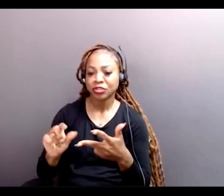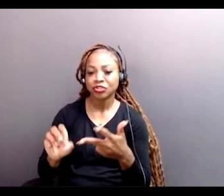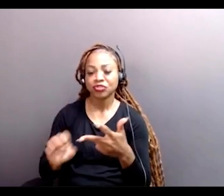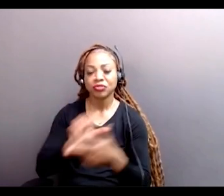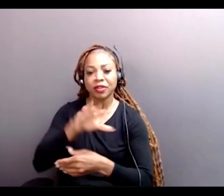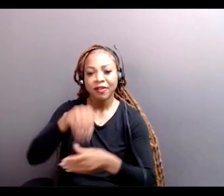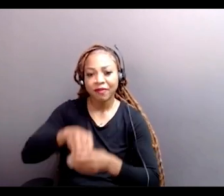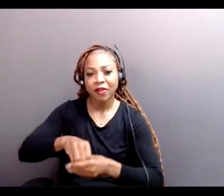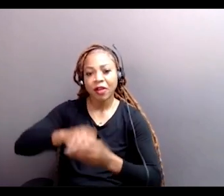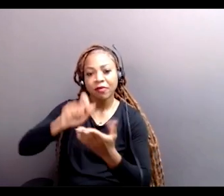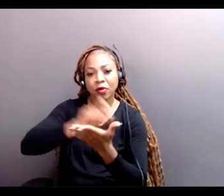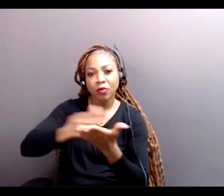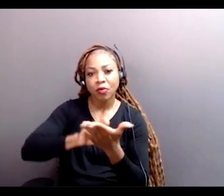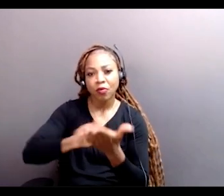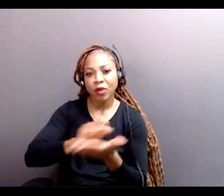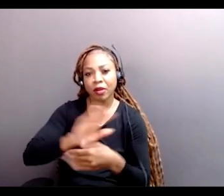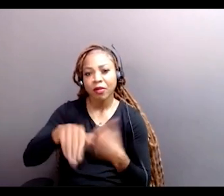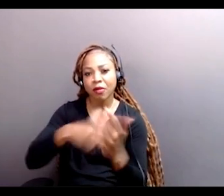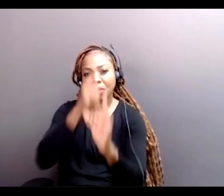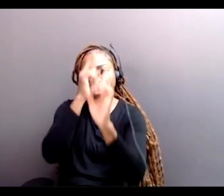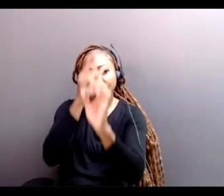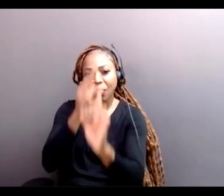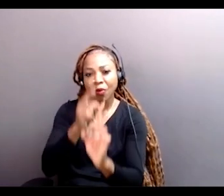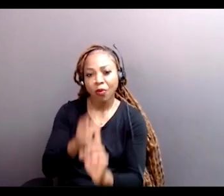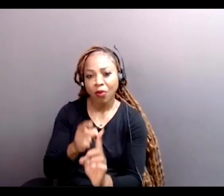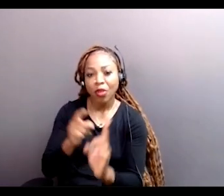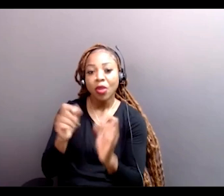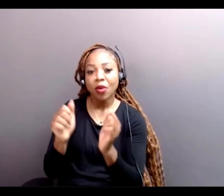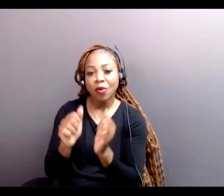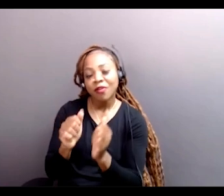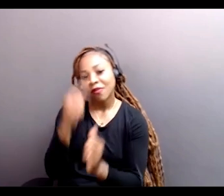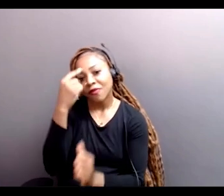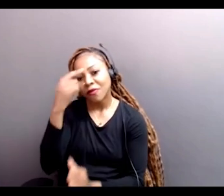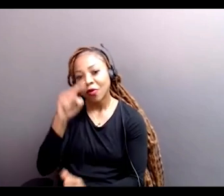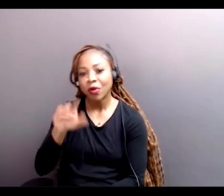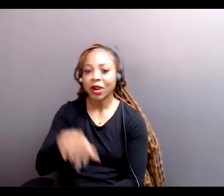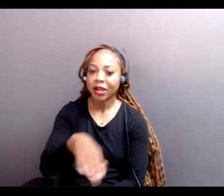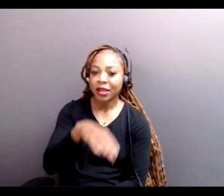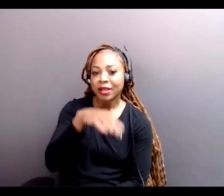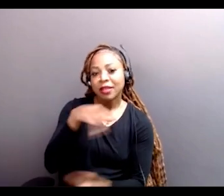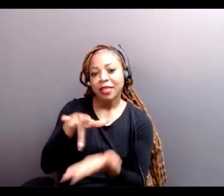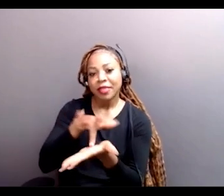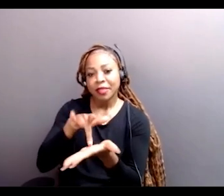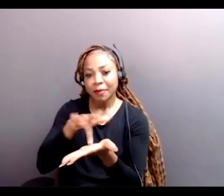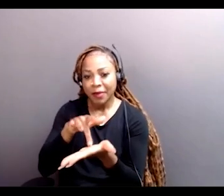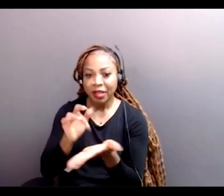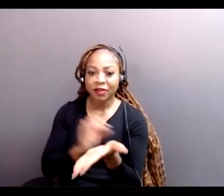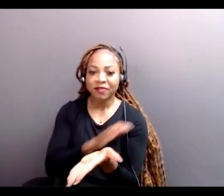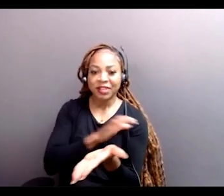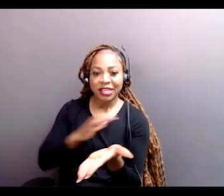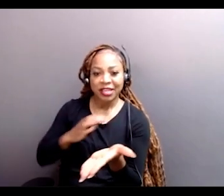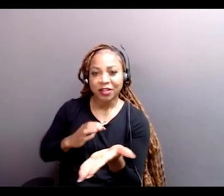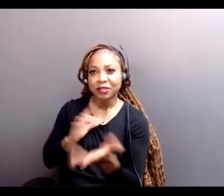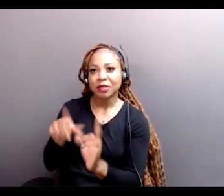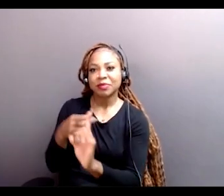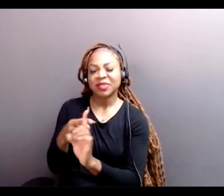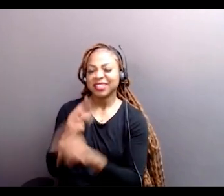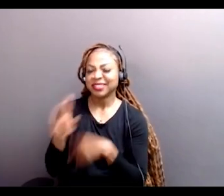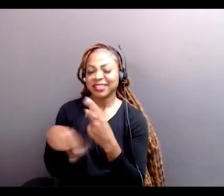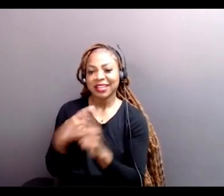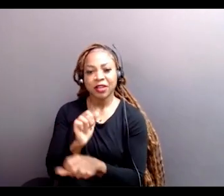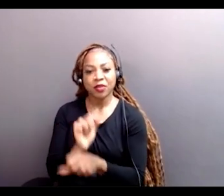in writing those objectives with for the Medical Council of Canada based of their expertise and the work we have been